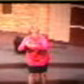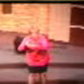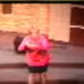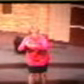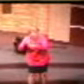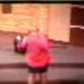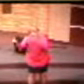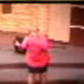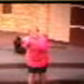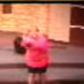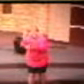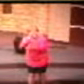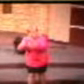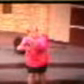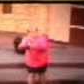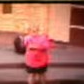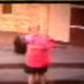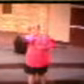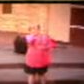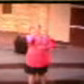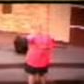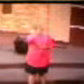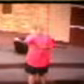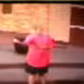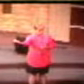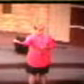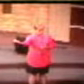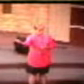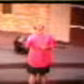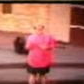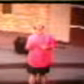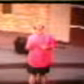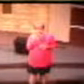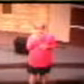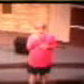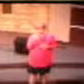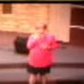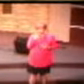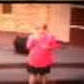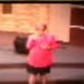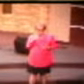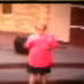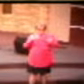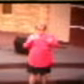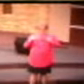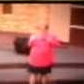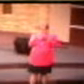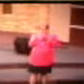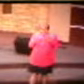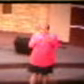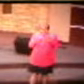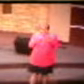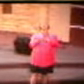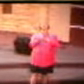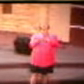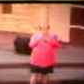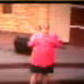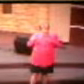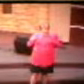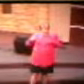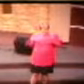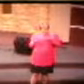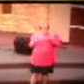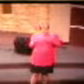but instead to own the gift that God has given us, the resources of the